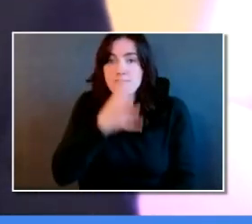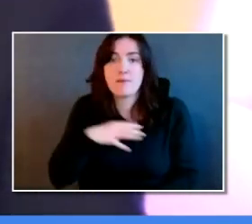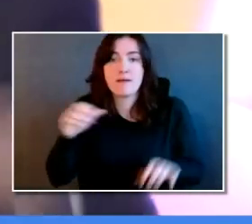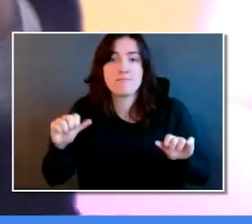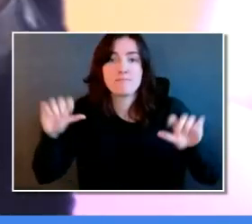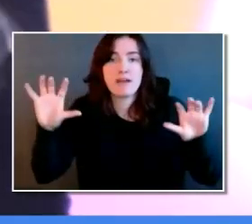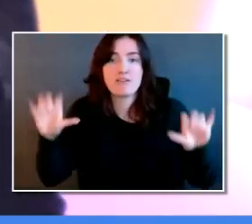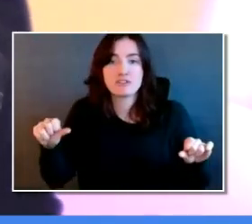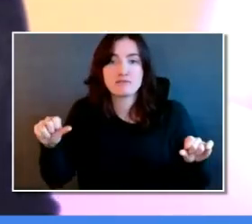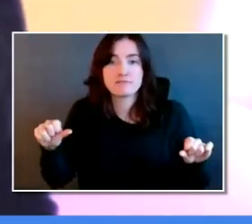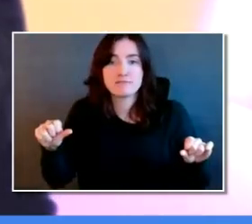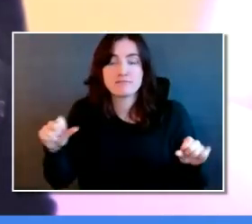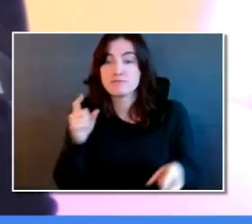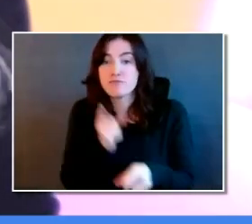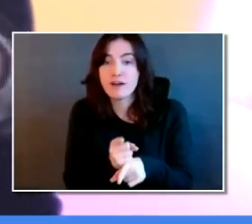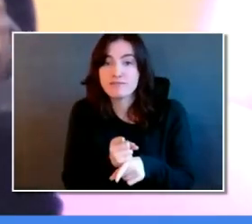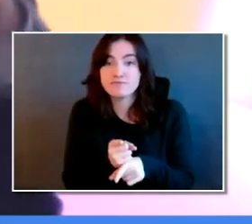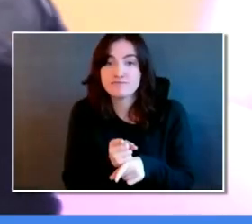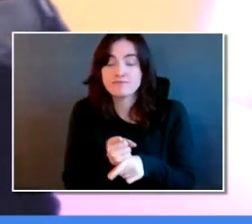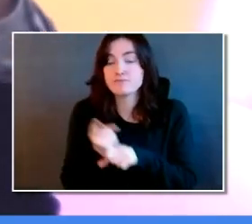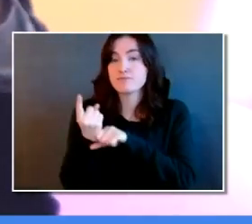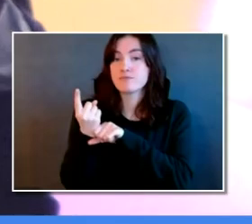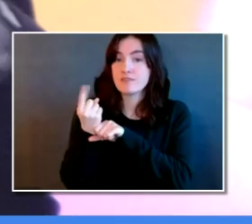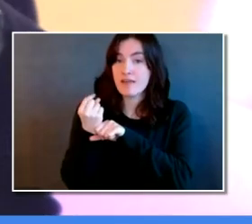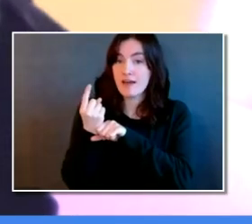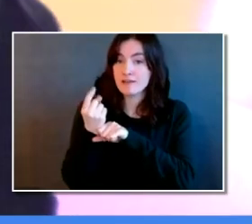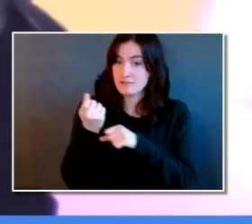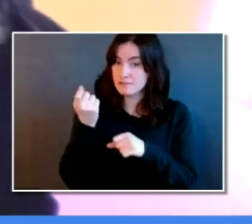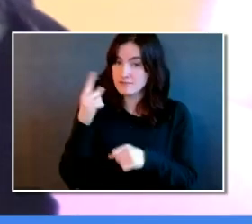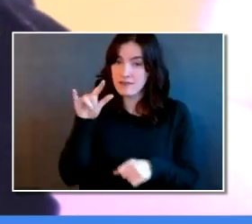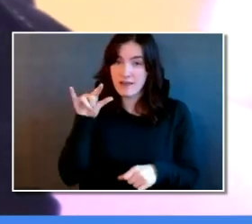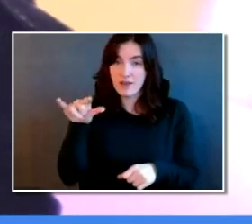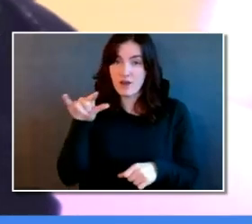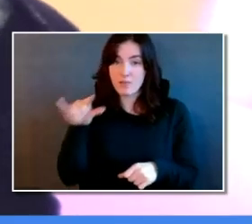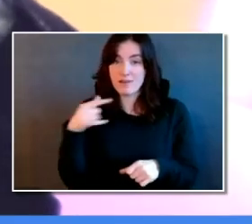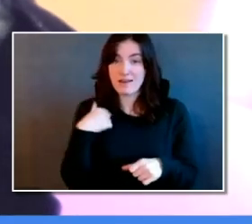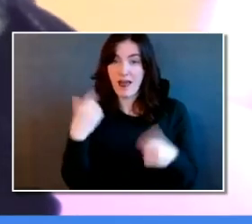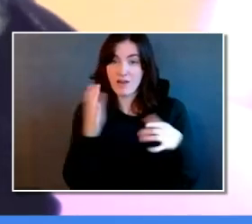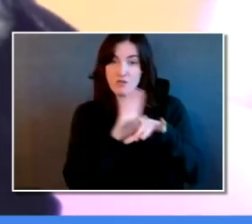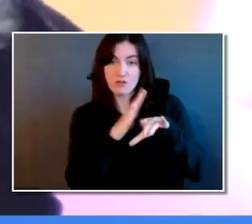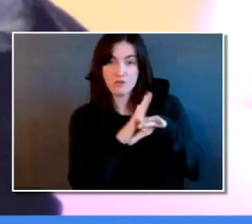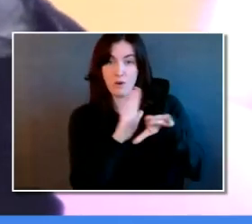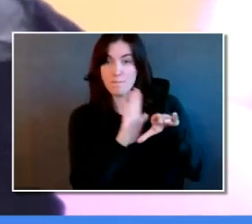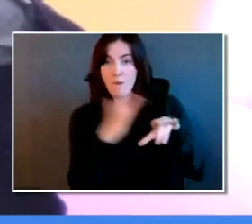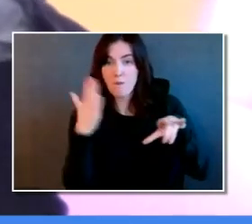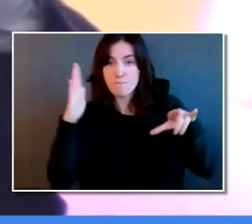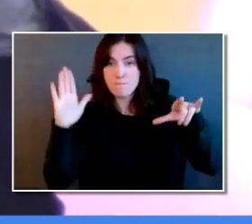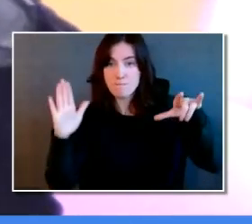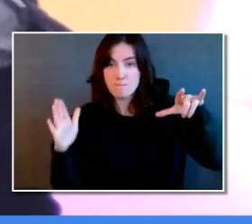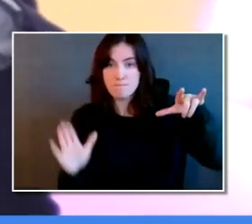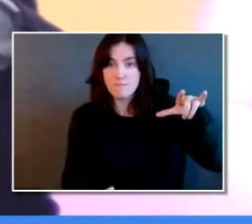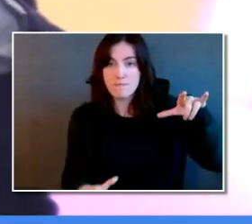Right? Last year, when an airplane had a door blow out, remember the airplane had the door blow out at